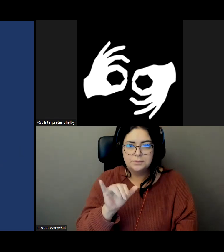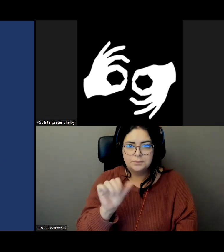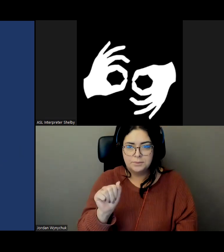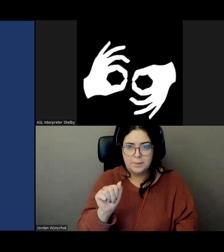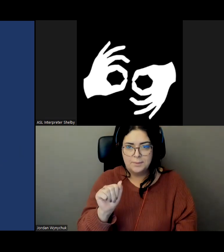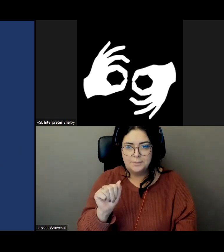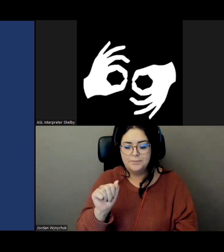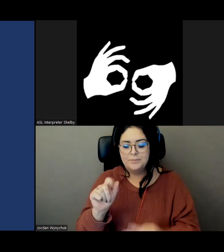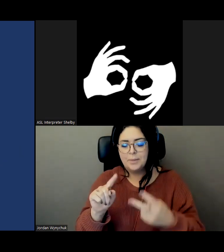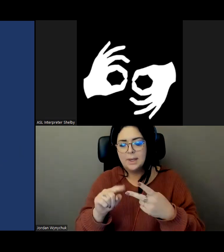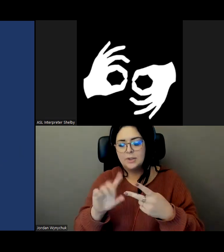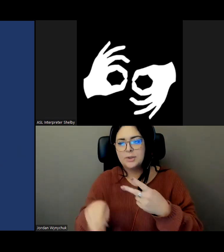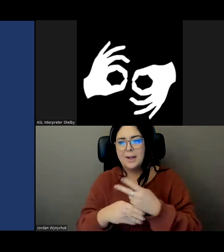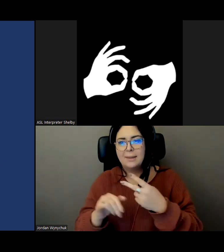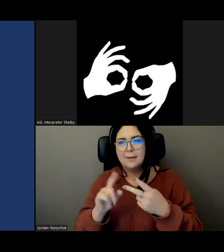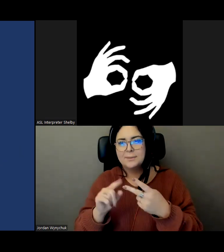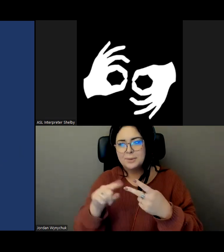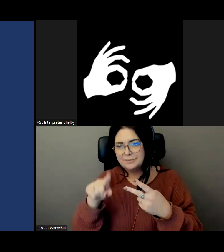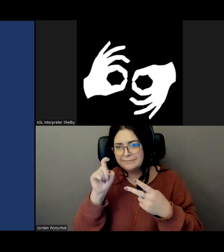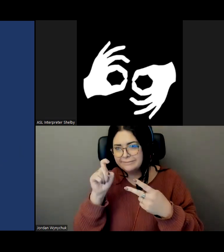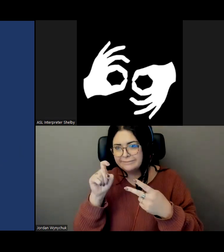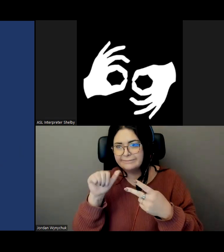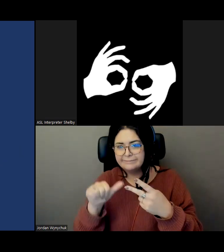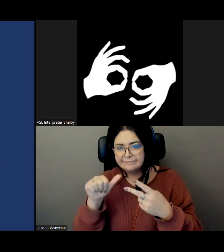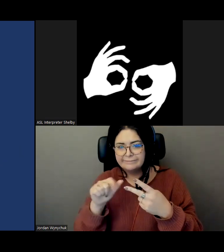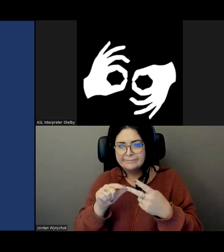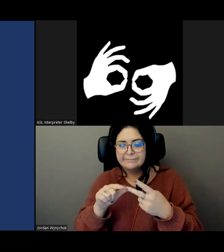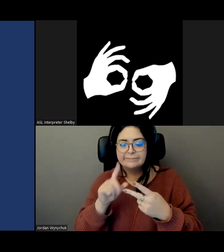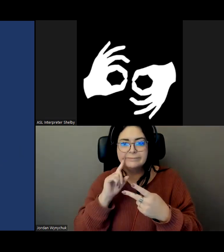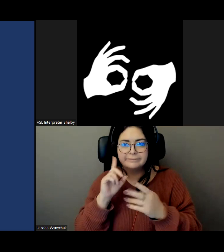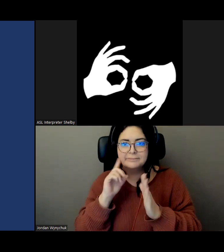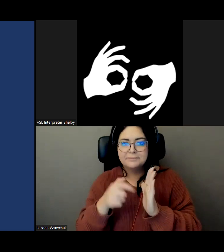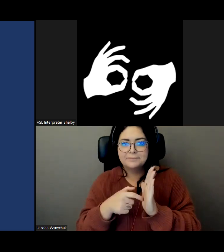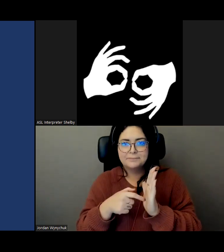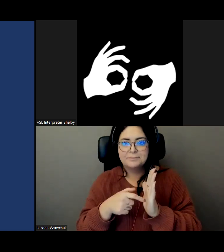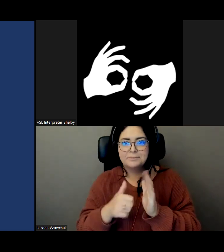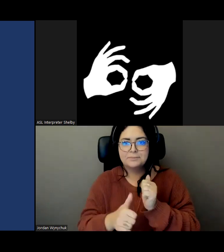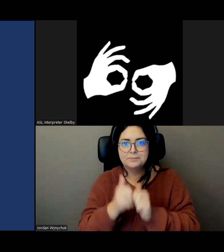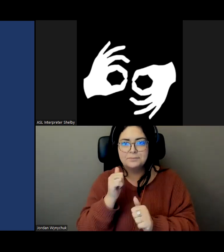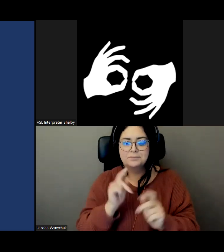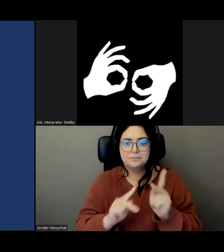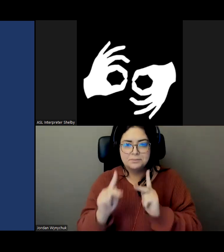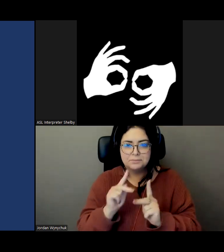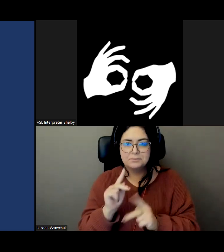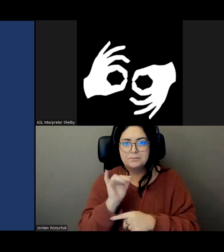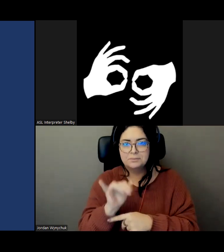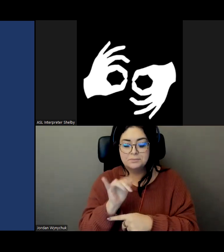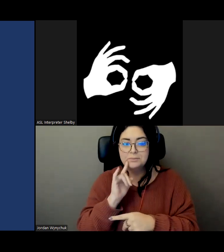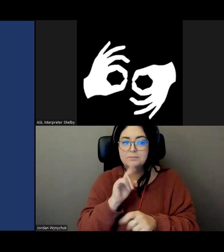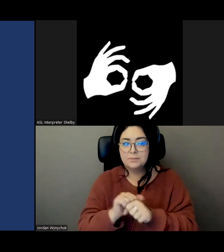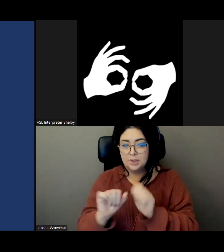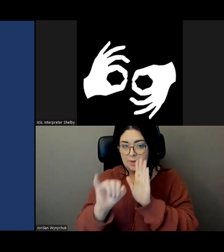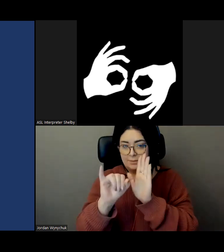really add questioning. And since I've added questioning, I've noticed a huge uptick in folks that have choose